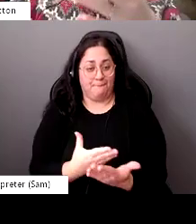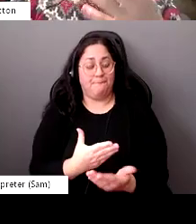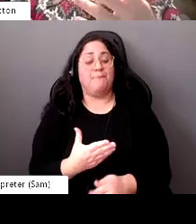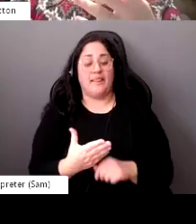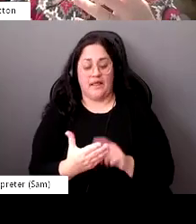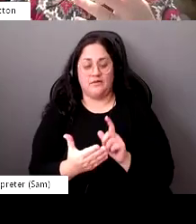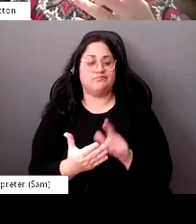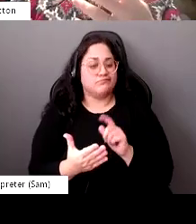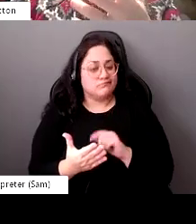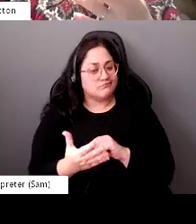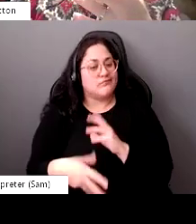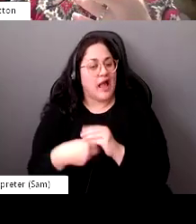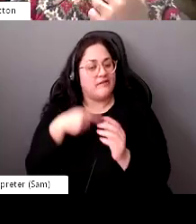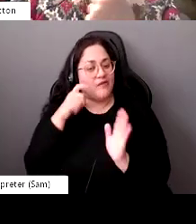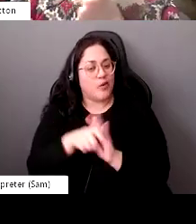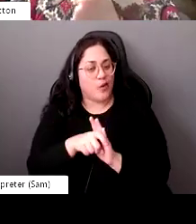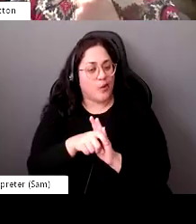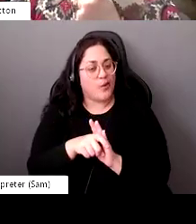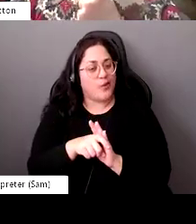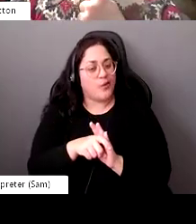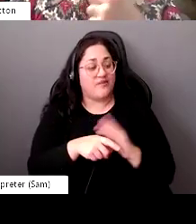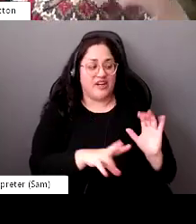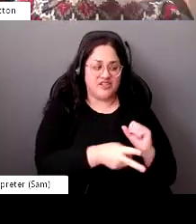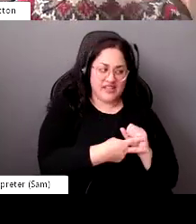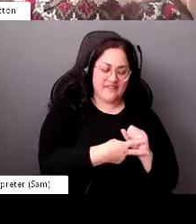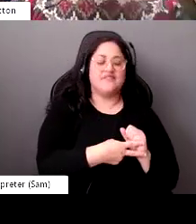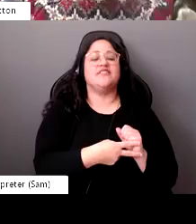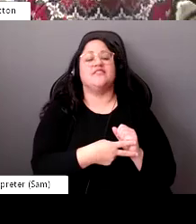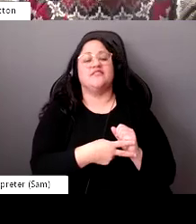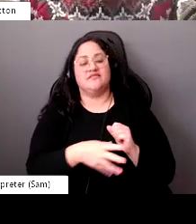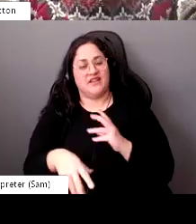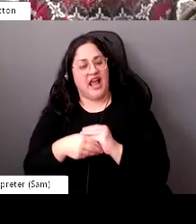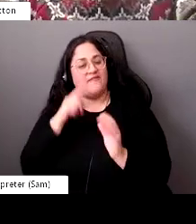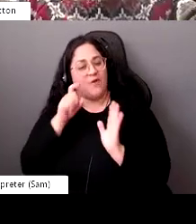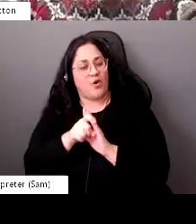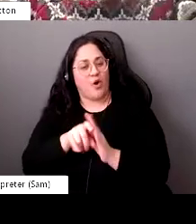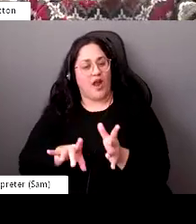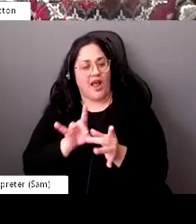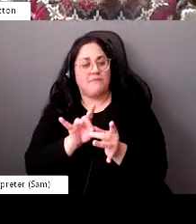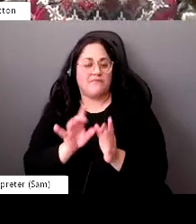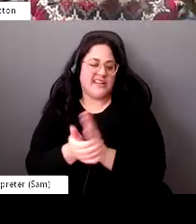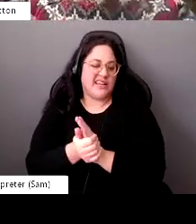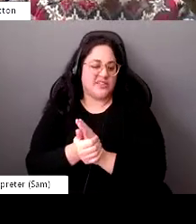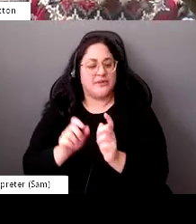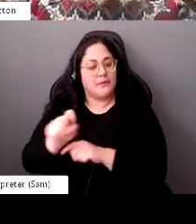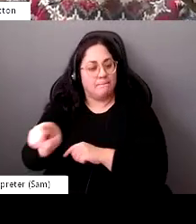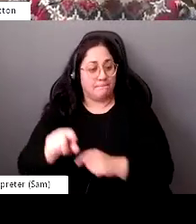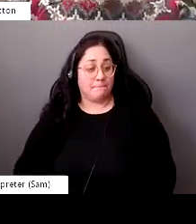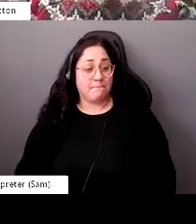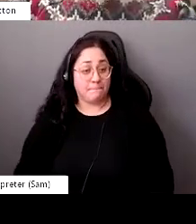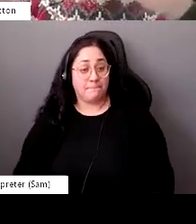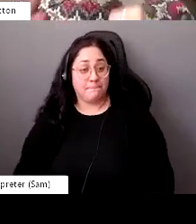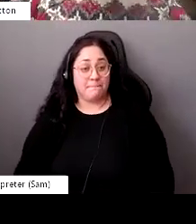the paperclip or the photo icon and hit send. So now all of a sudden, these really difficult and complicated instructions